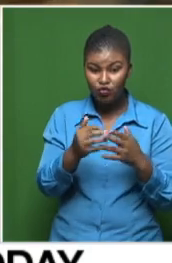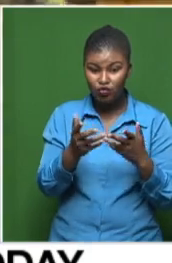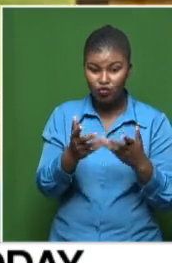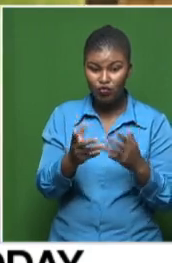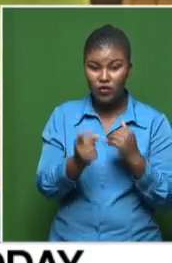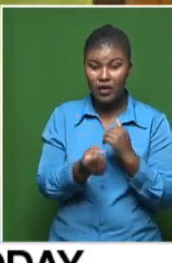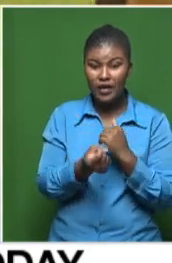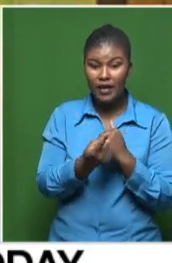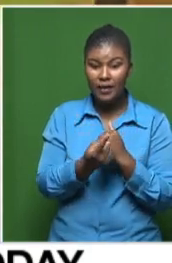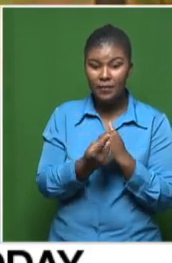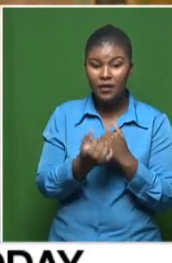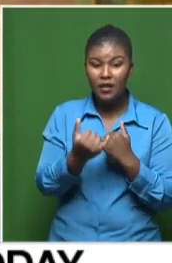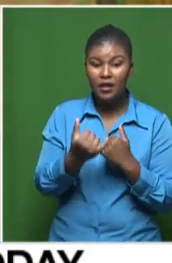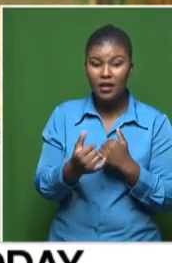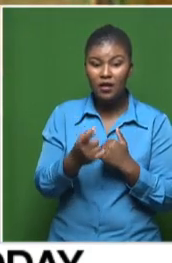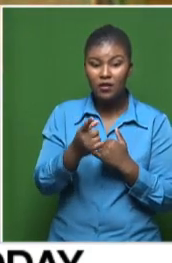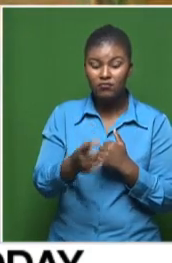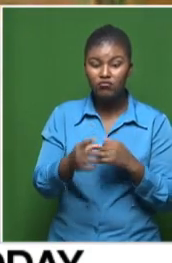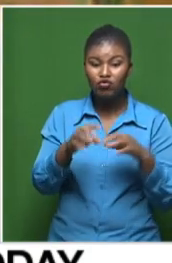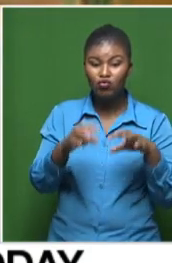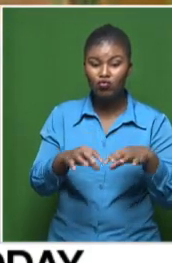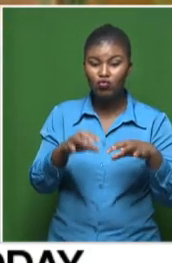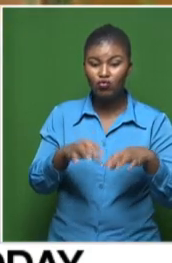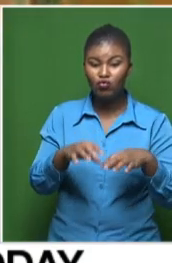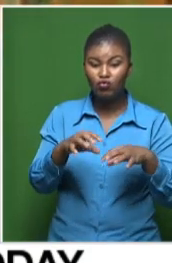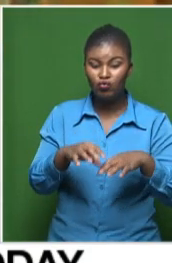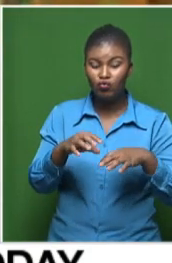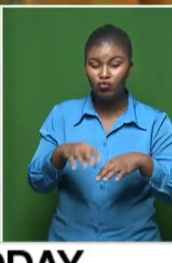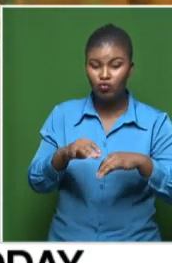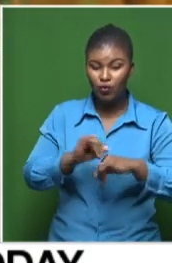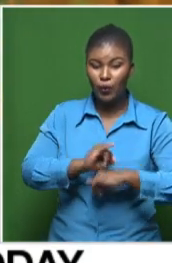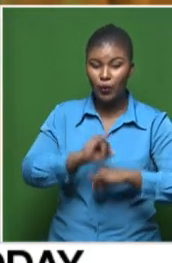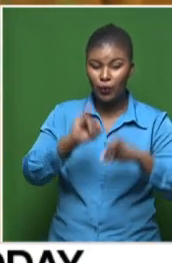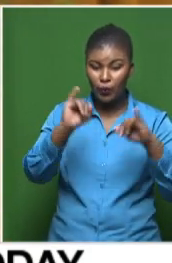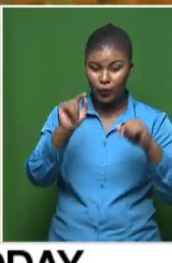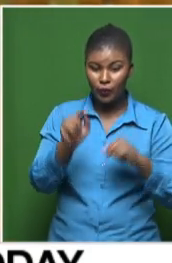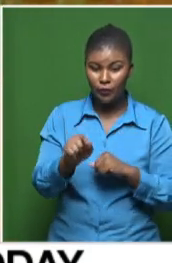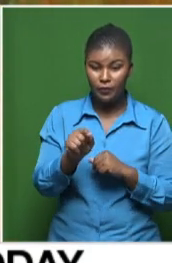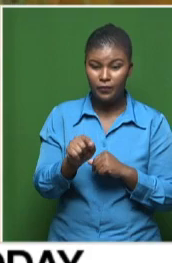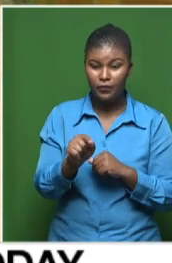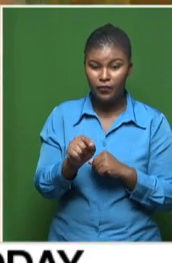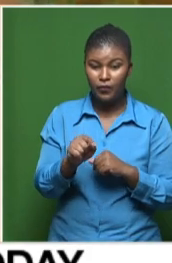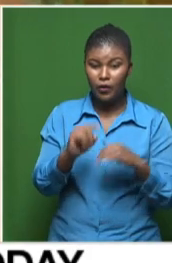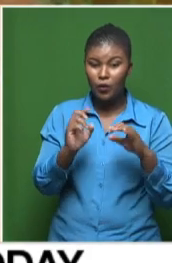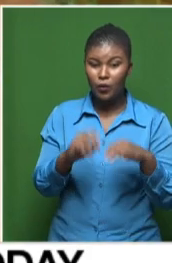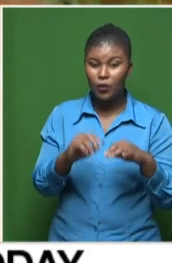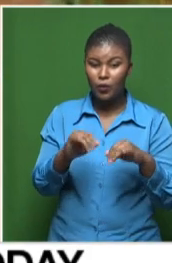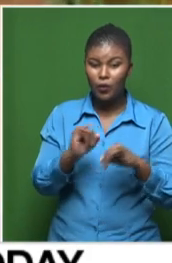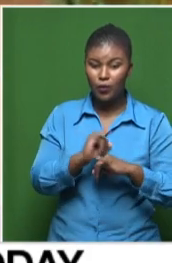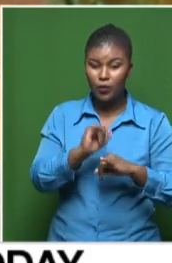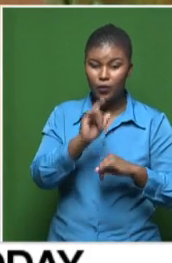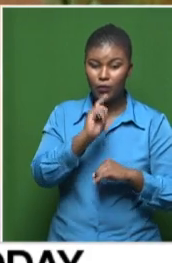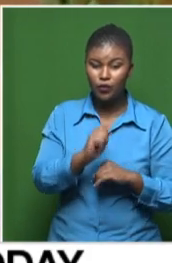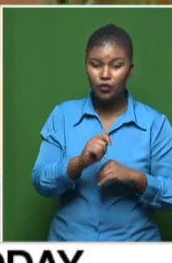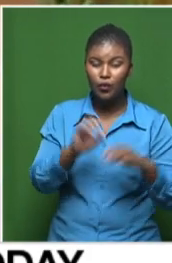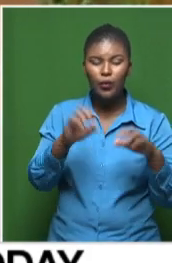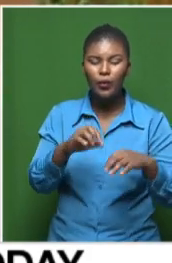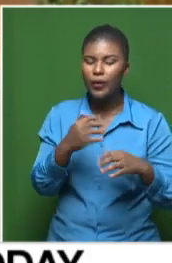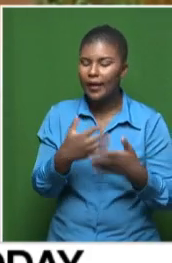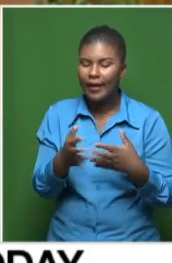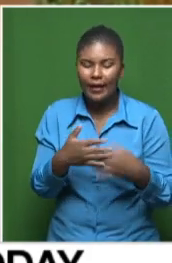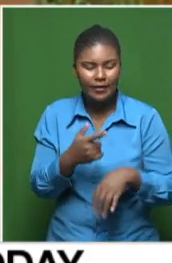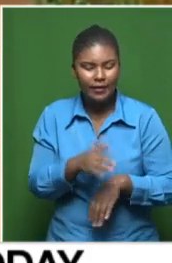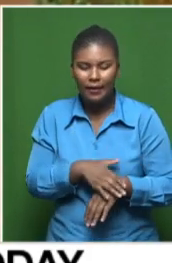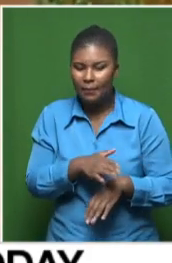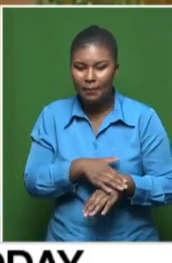This is a high rainfall area. I must explain to you that it's a high rainfall area. It can rain anytime, even